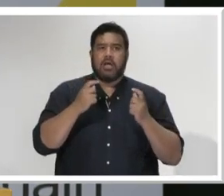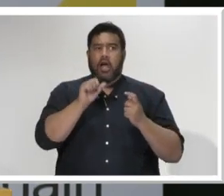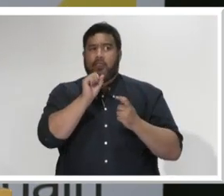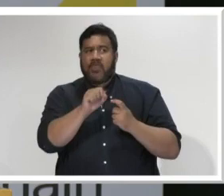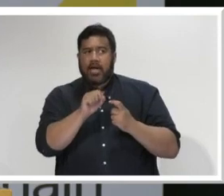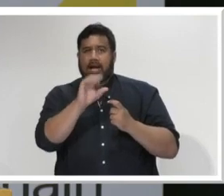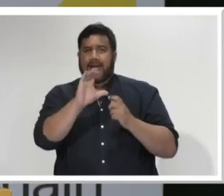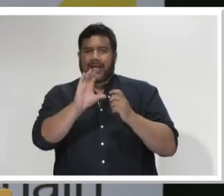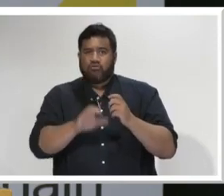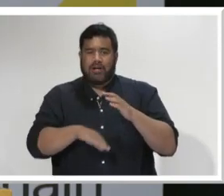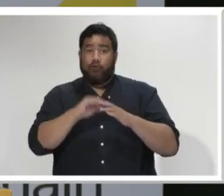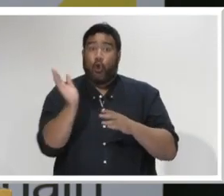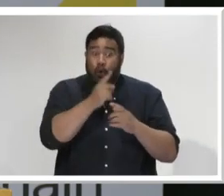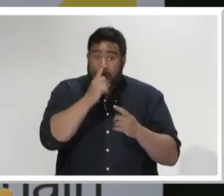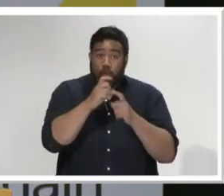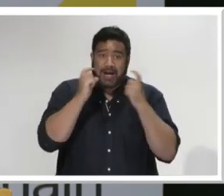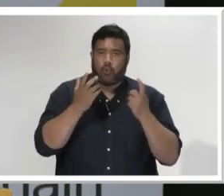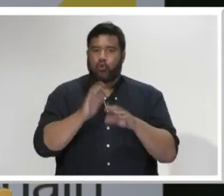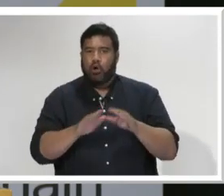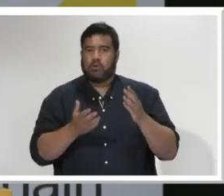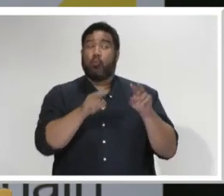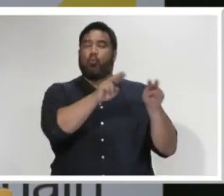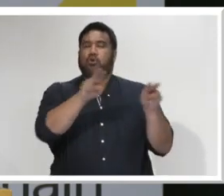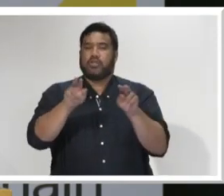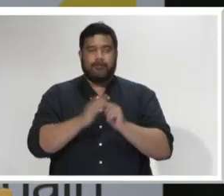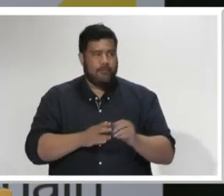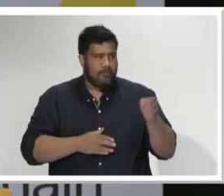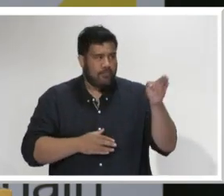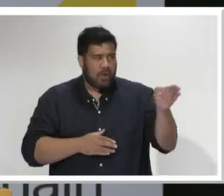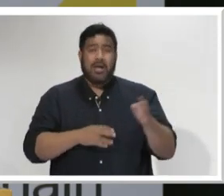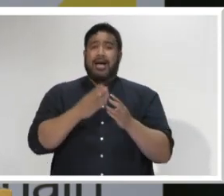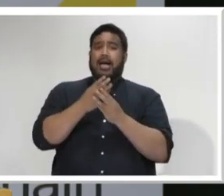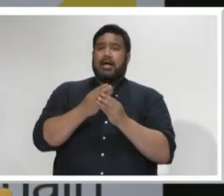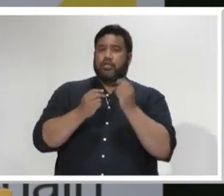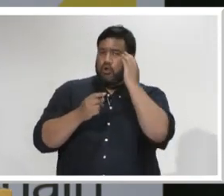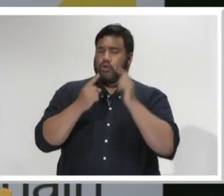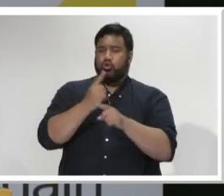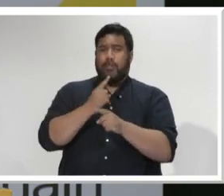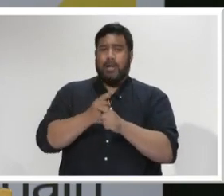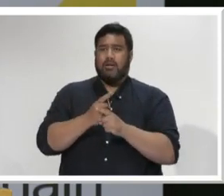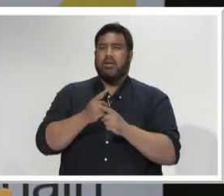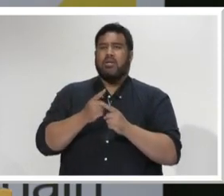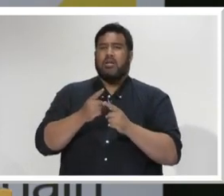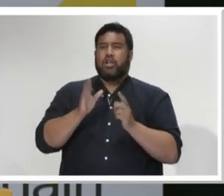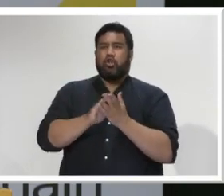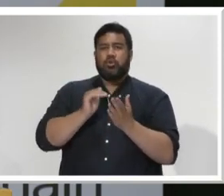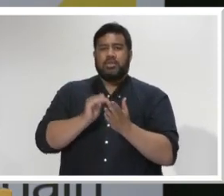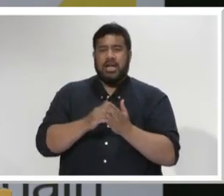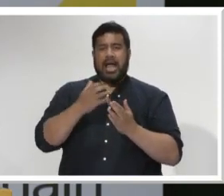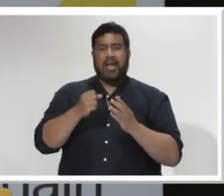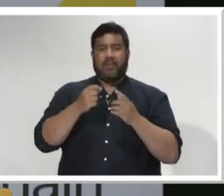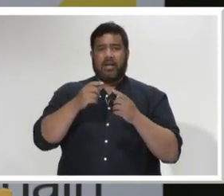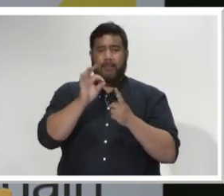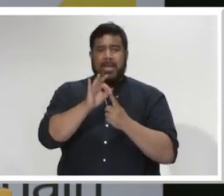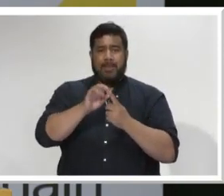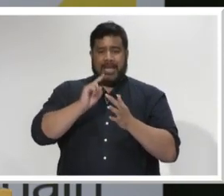How many DHBs around the country are currently recycling PPE, and why is this occurring when you've said on so many occasions that